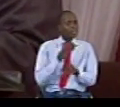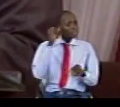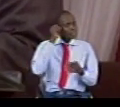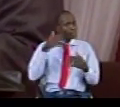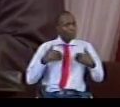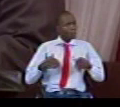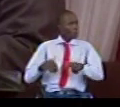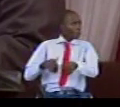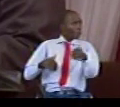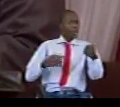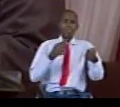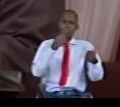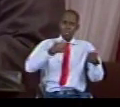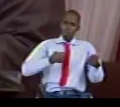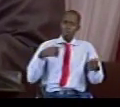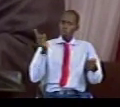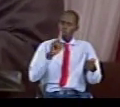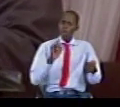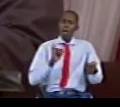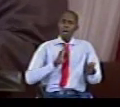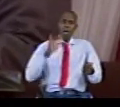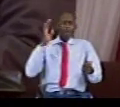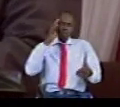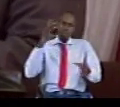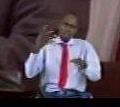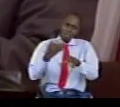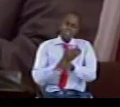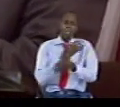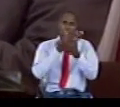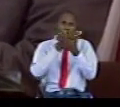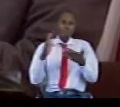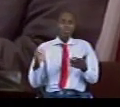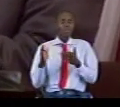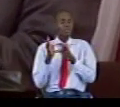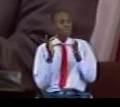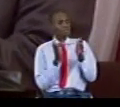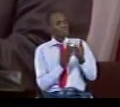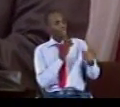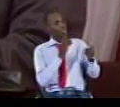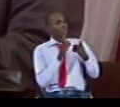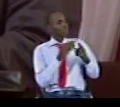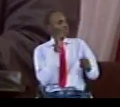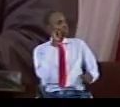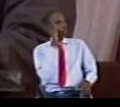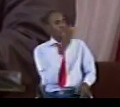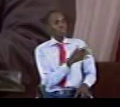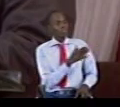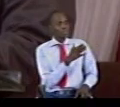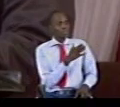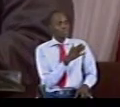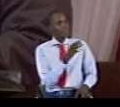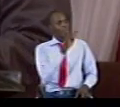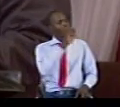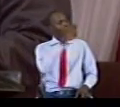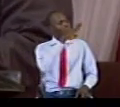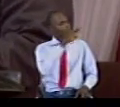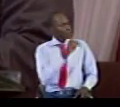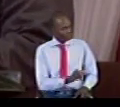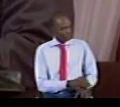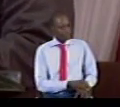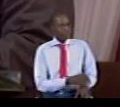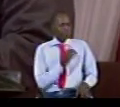laid him, and I will take him away.' Jesus said unto her, 'Mary.' She